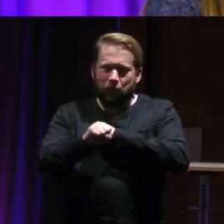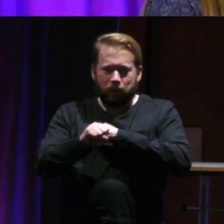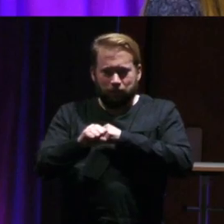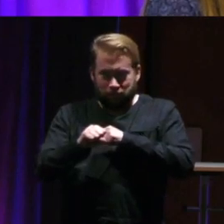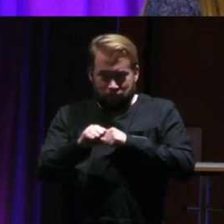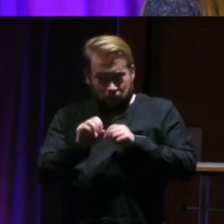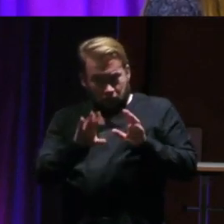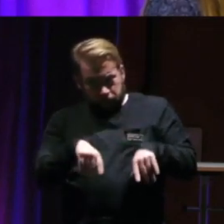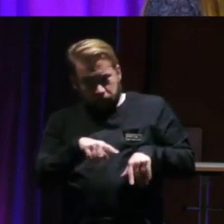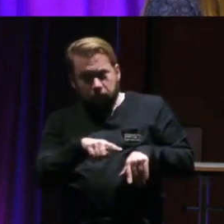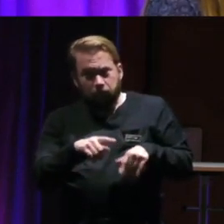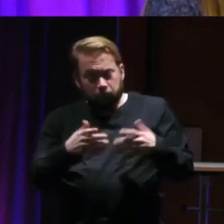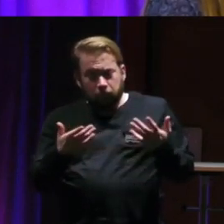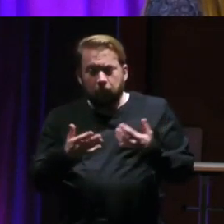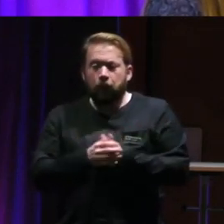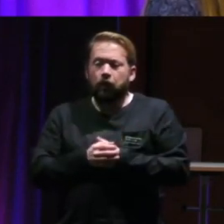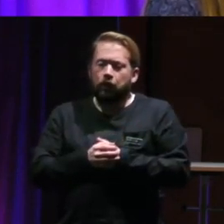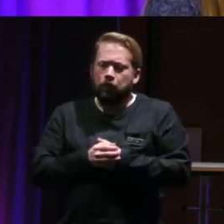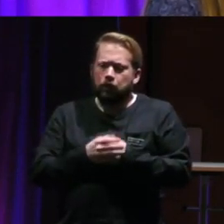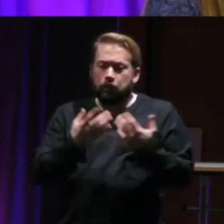that kind of sentence being